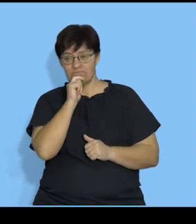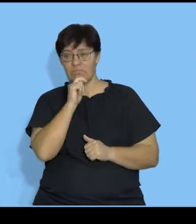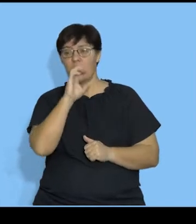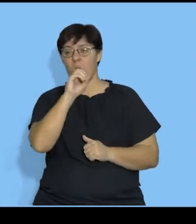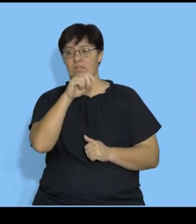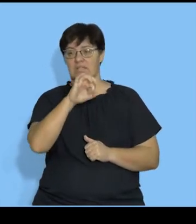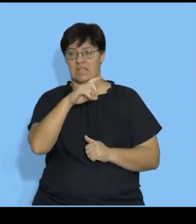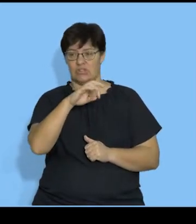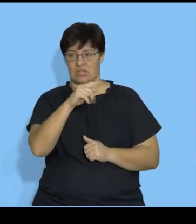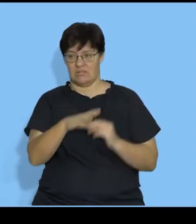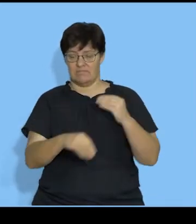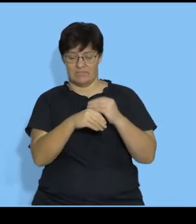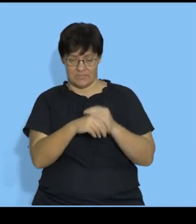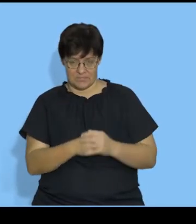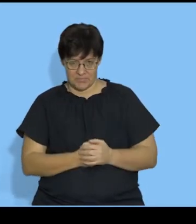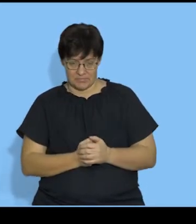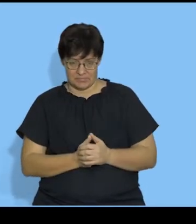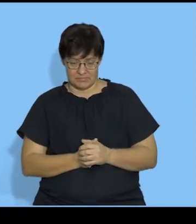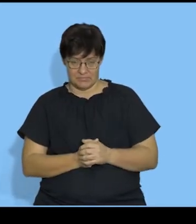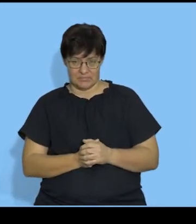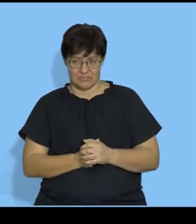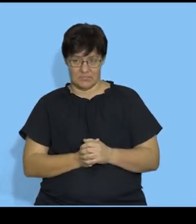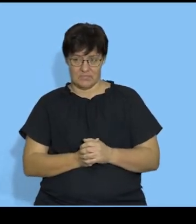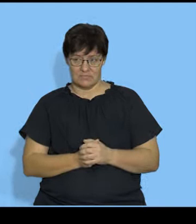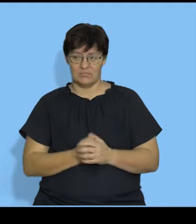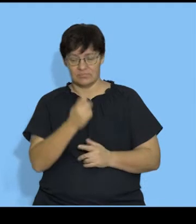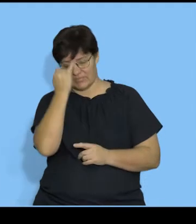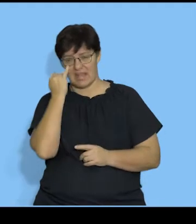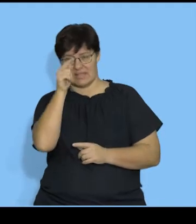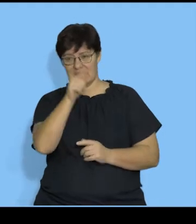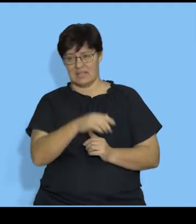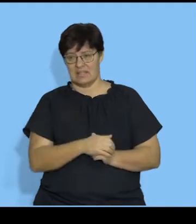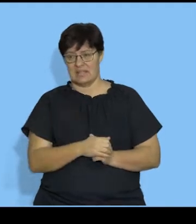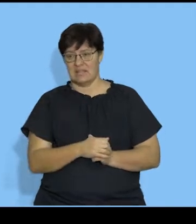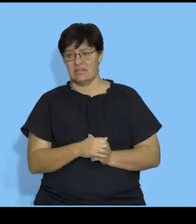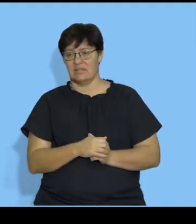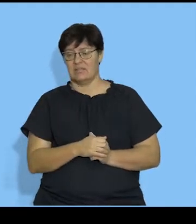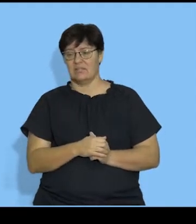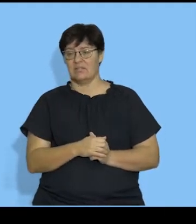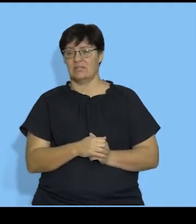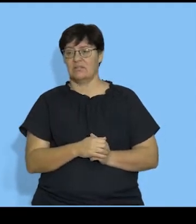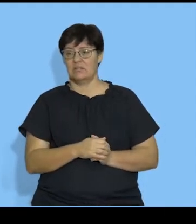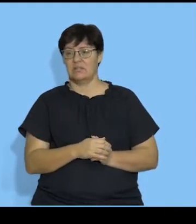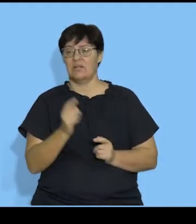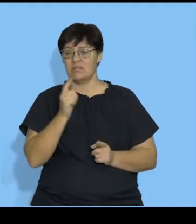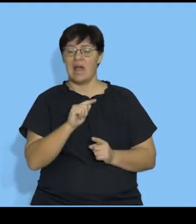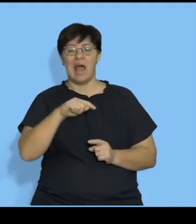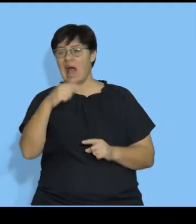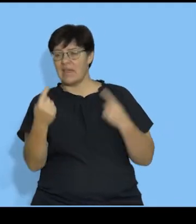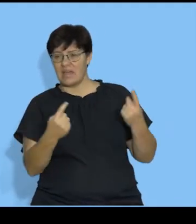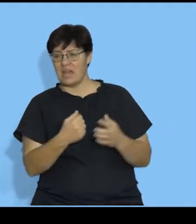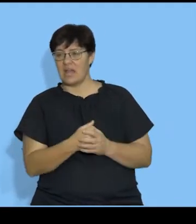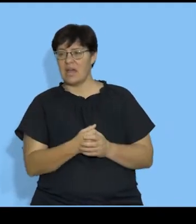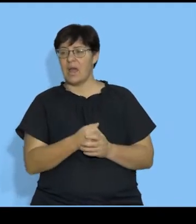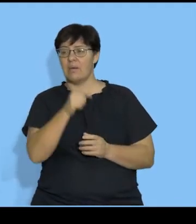right? So that's the main idea. So an atom or ion that causes another particle to be